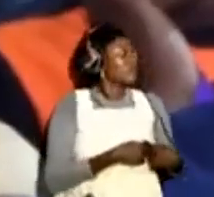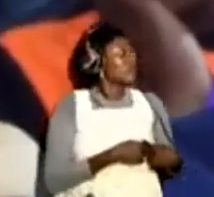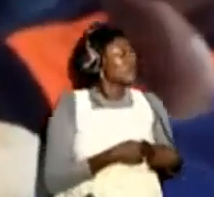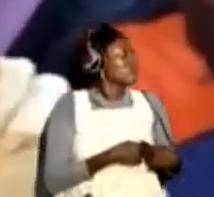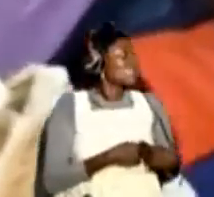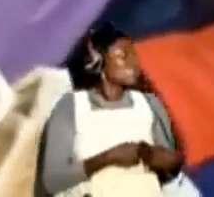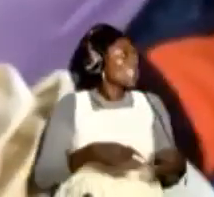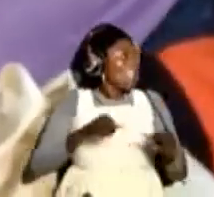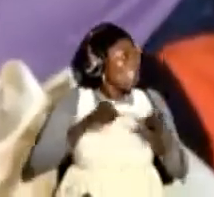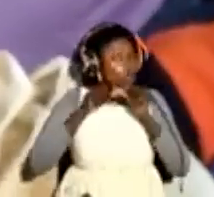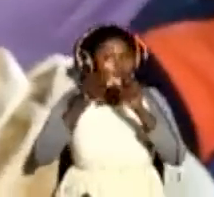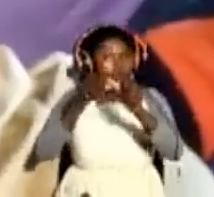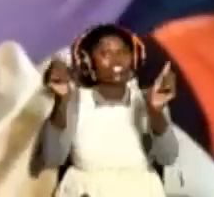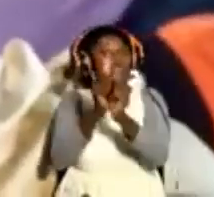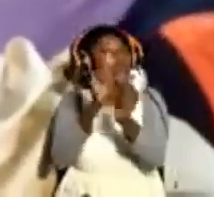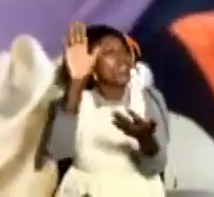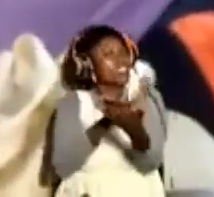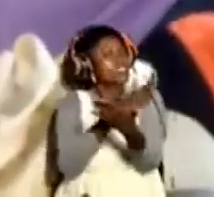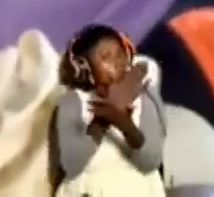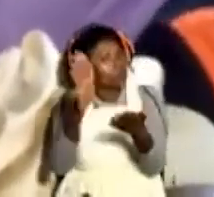As we go on singing that song,